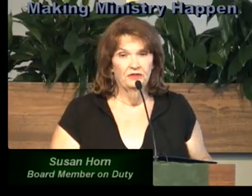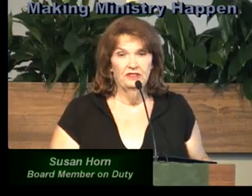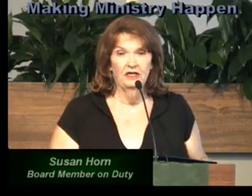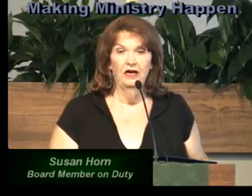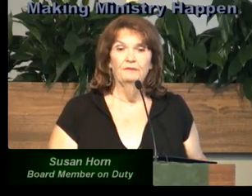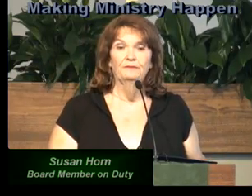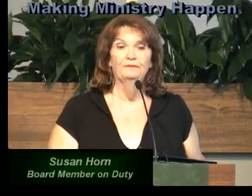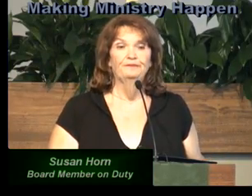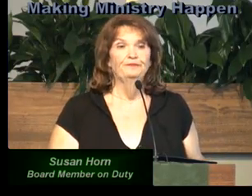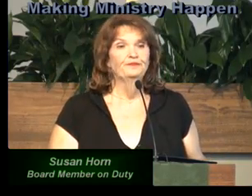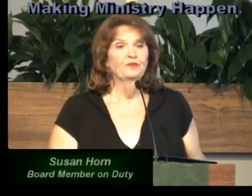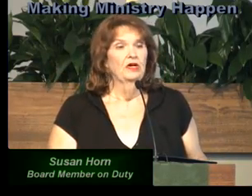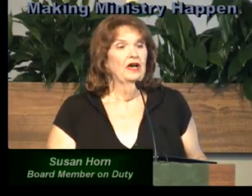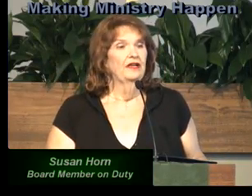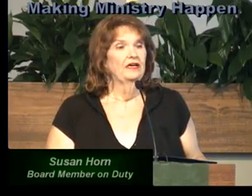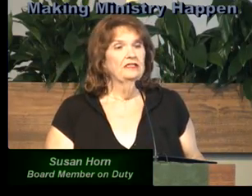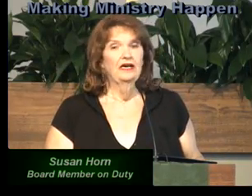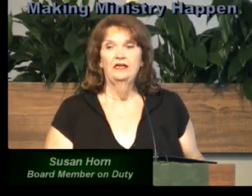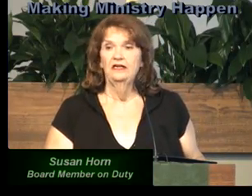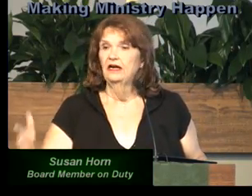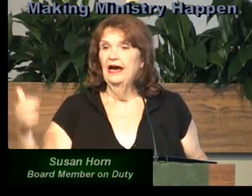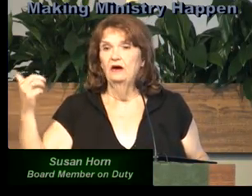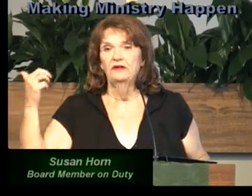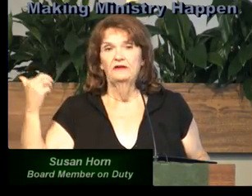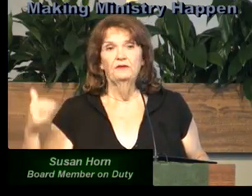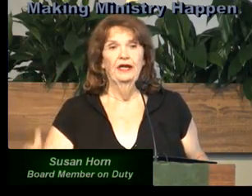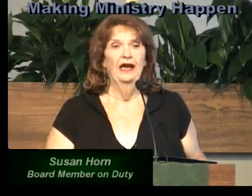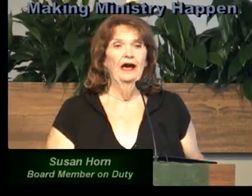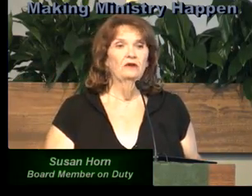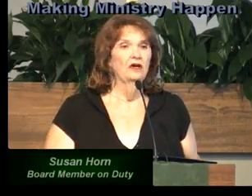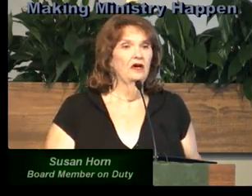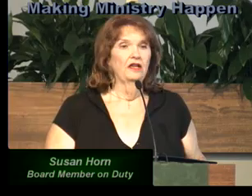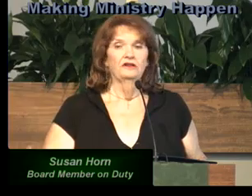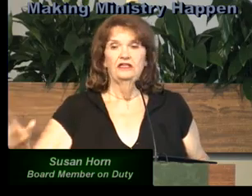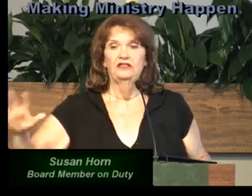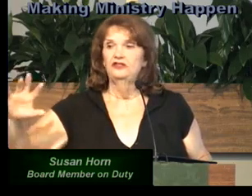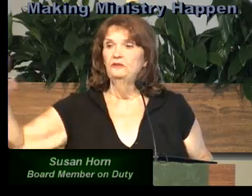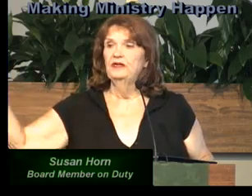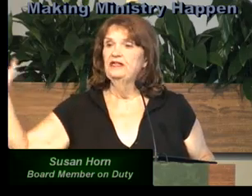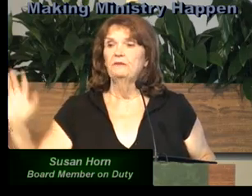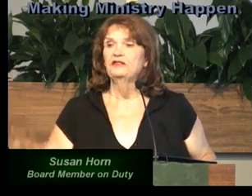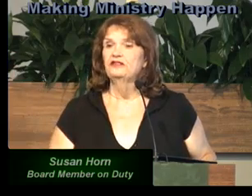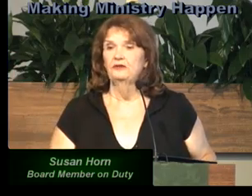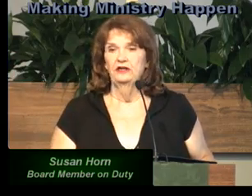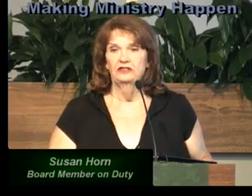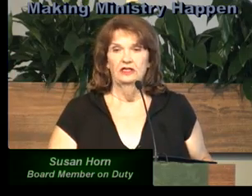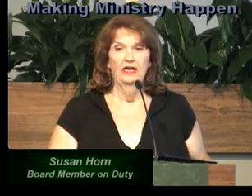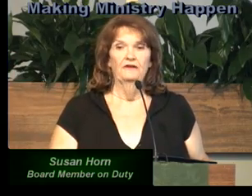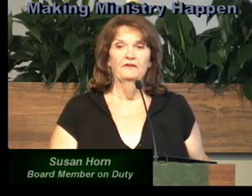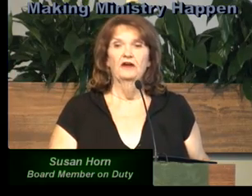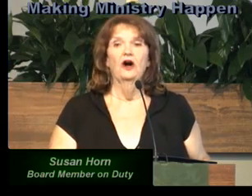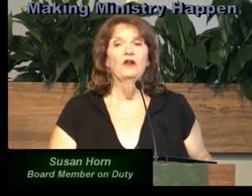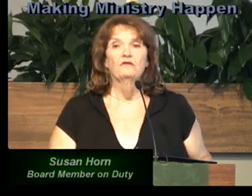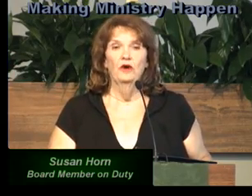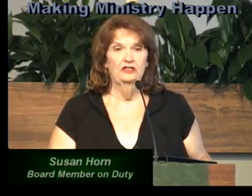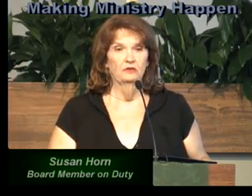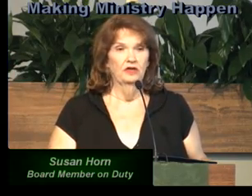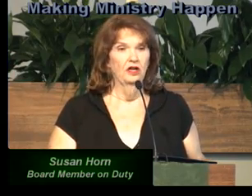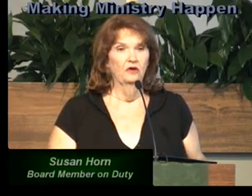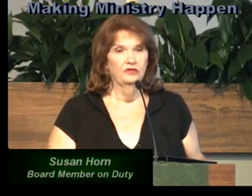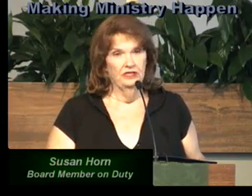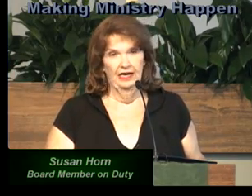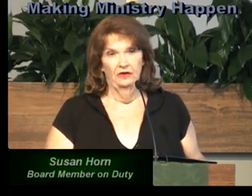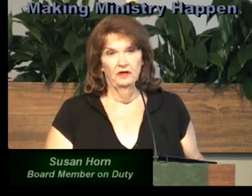came to a stop. And they said, out, everybody out. There's these stupid demonstrators that have all of